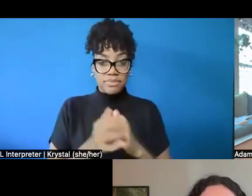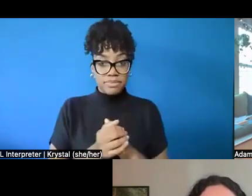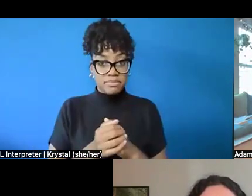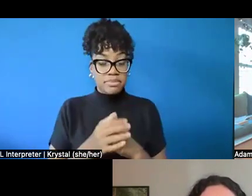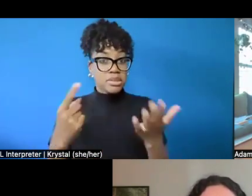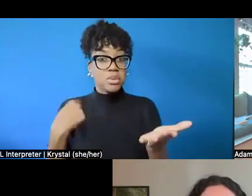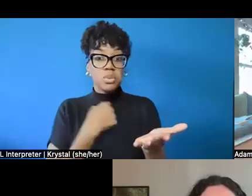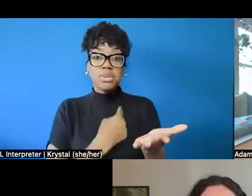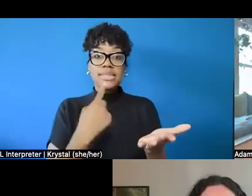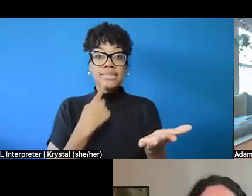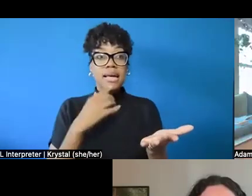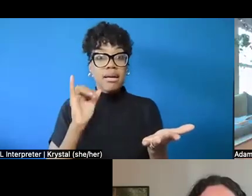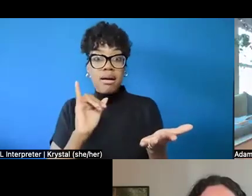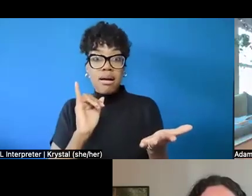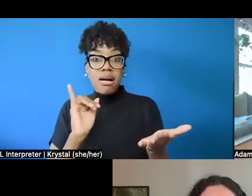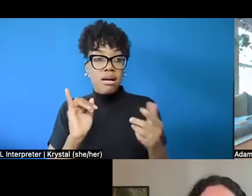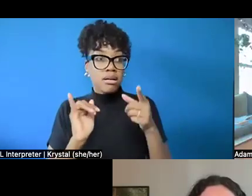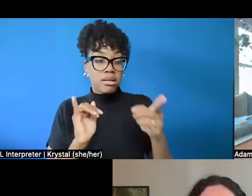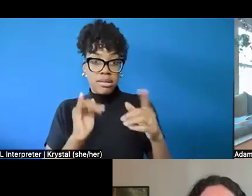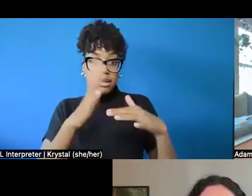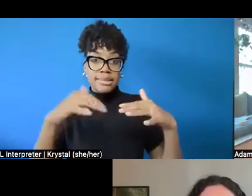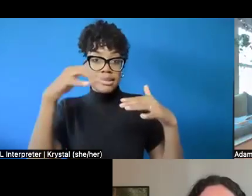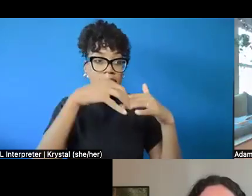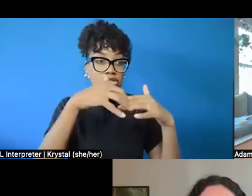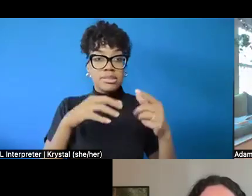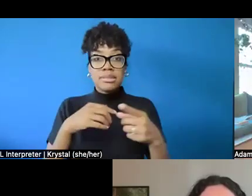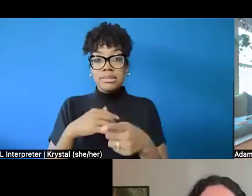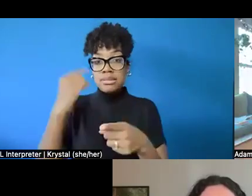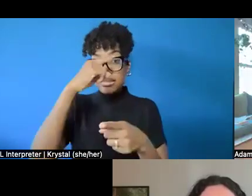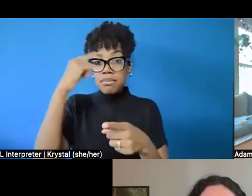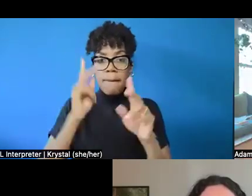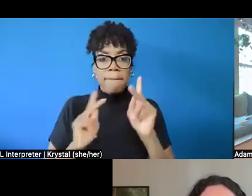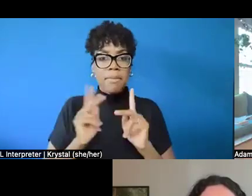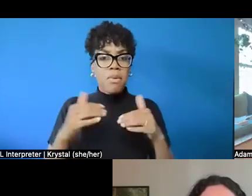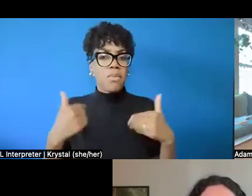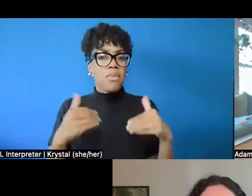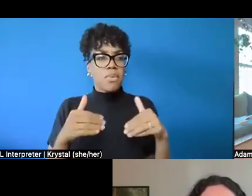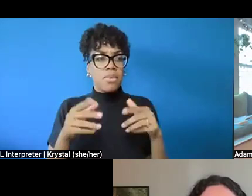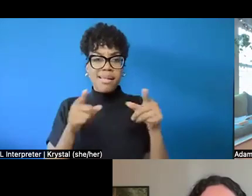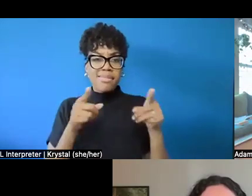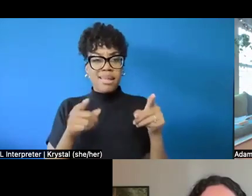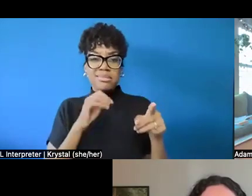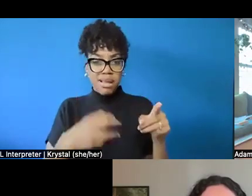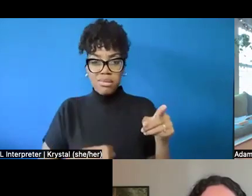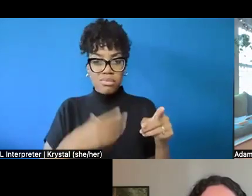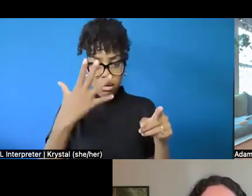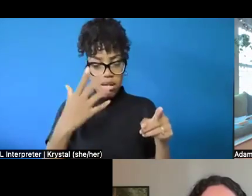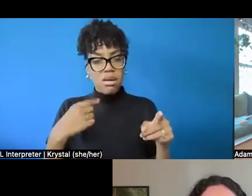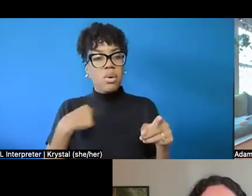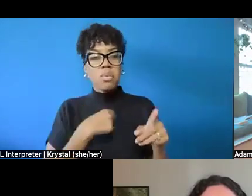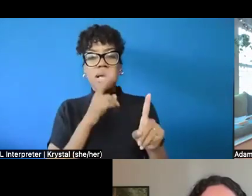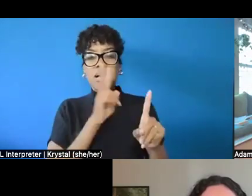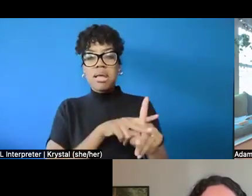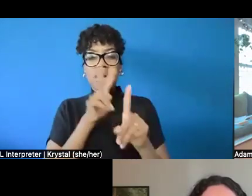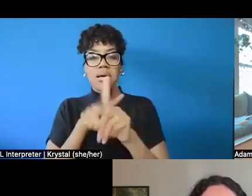revolution, right? Or they were enemies and they fought against American liberty. And doing that does a disservice because we assume they had the same motivations